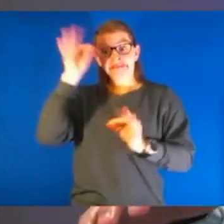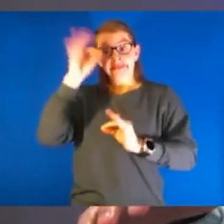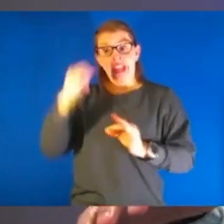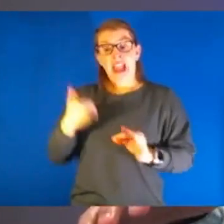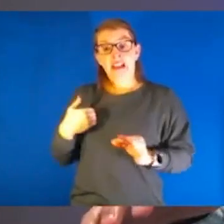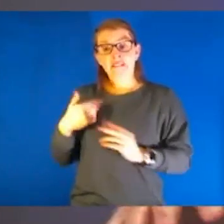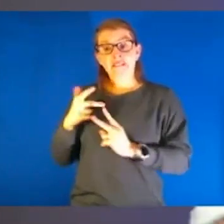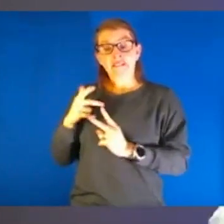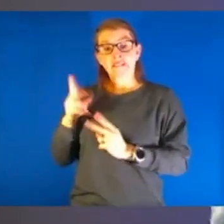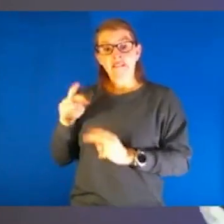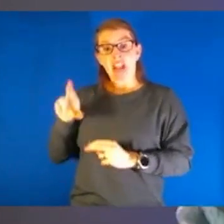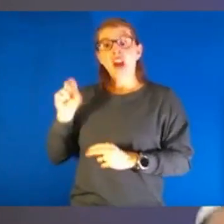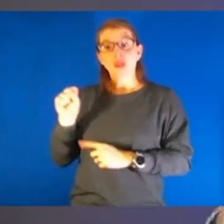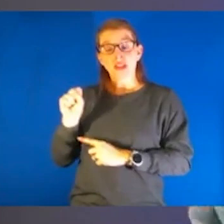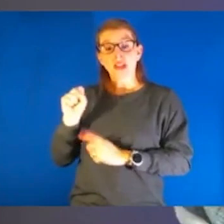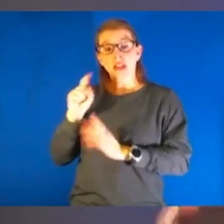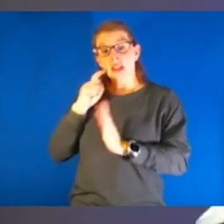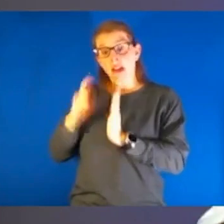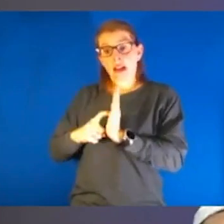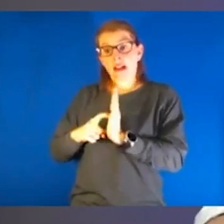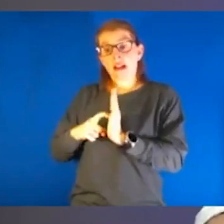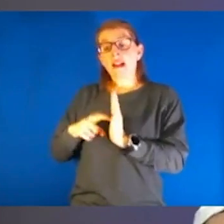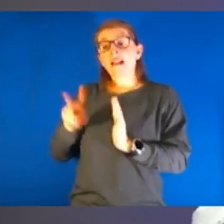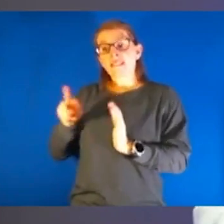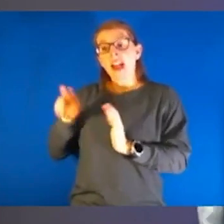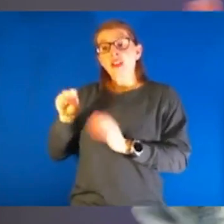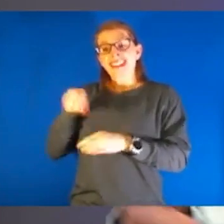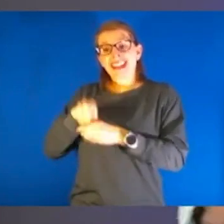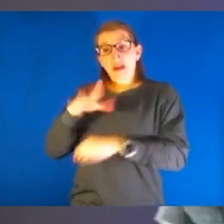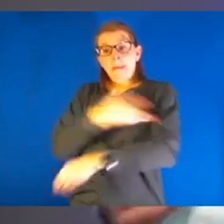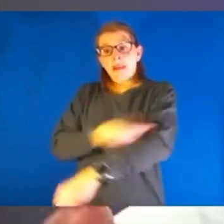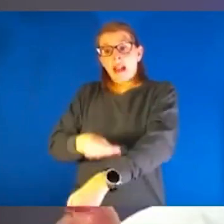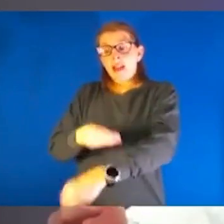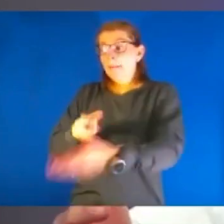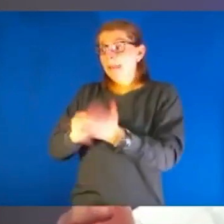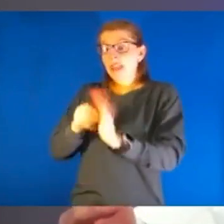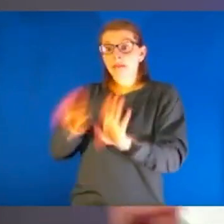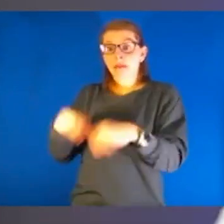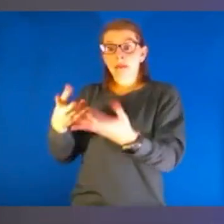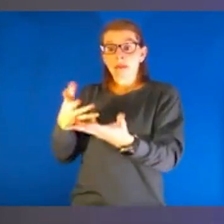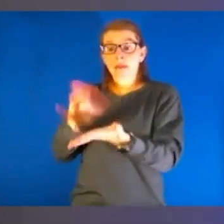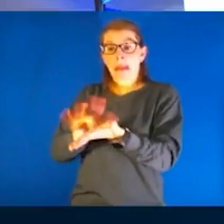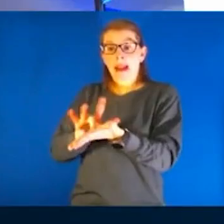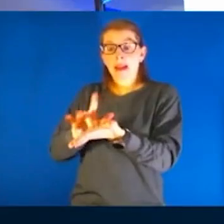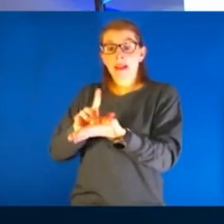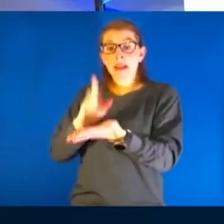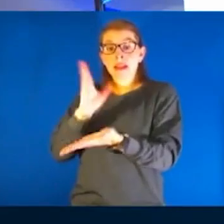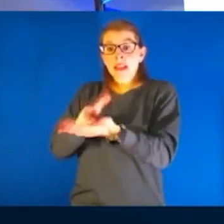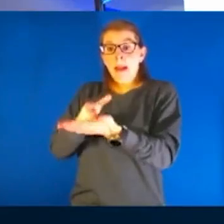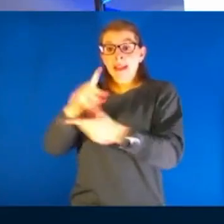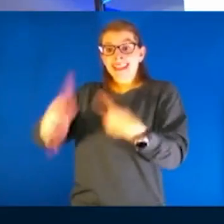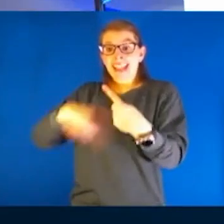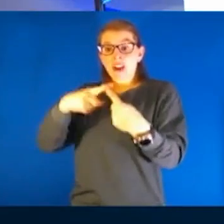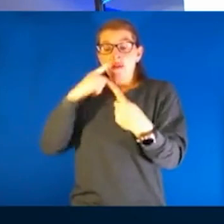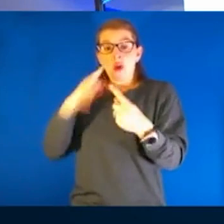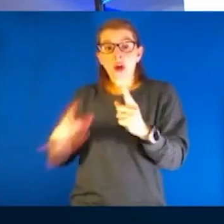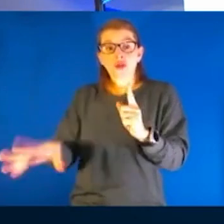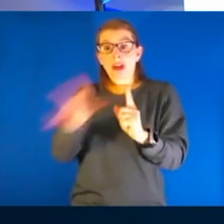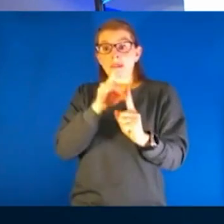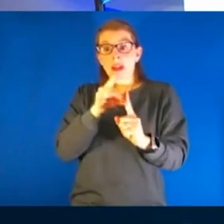have detectable virus in their blood, that we need to identify and get on meds so that we can break that cycle of transmission. So regular